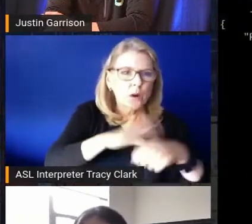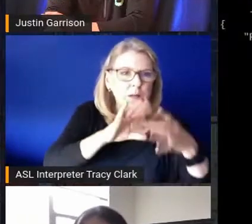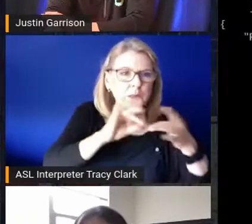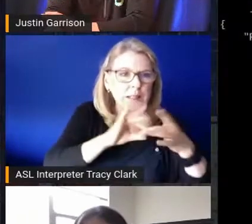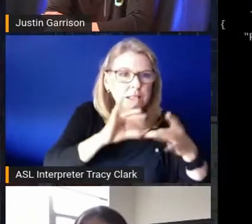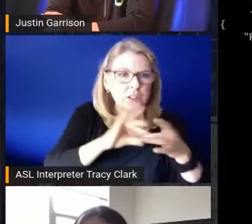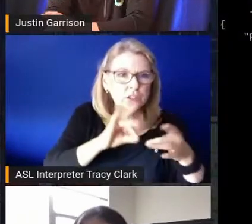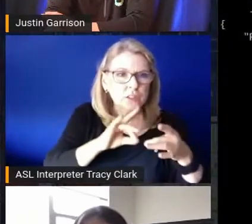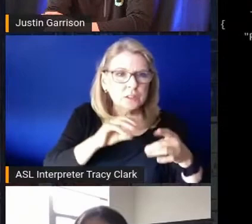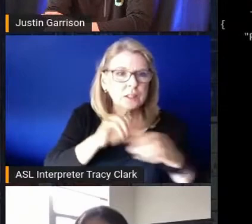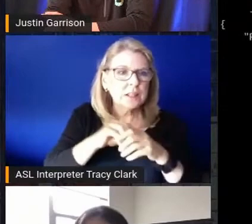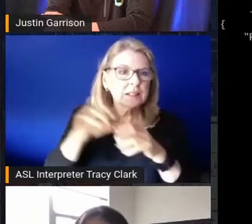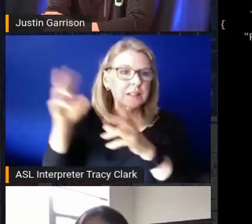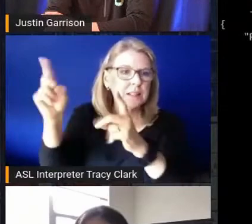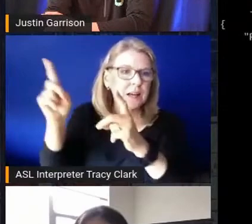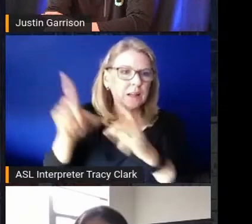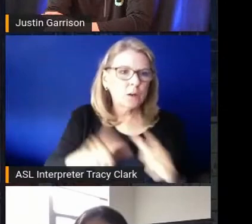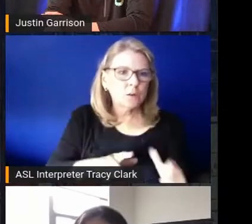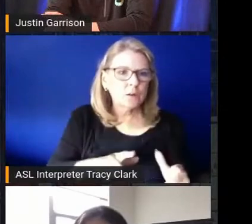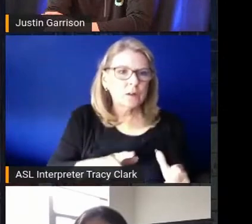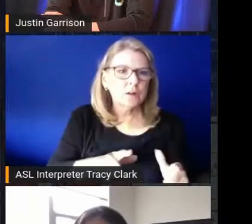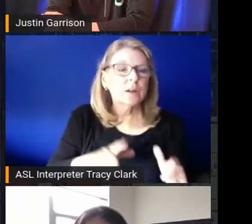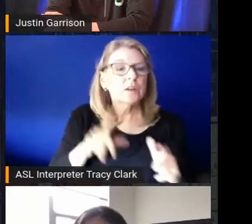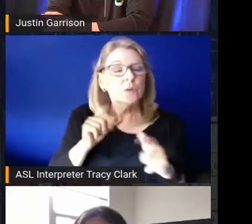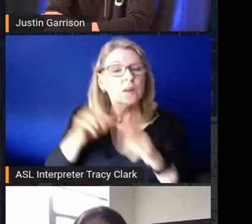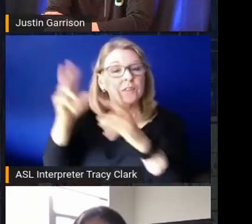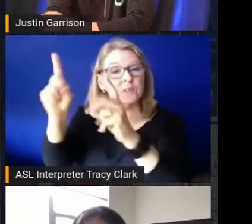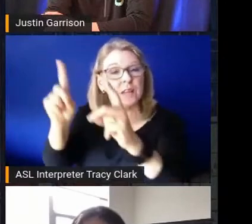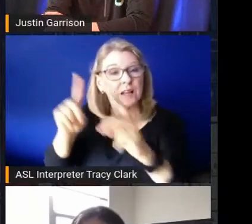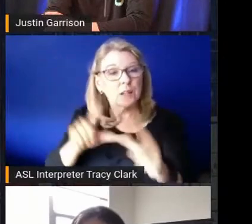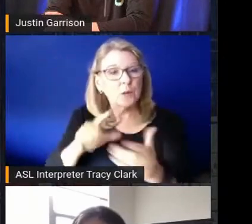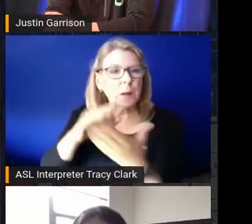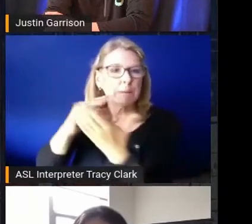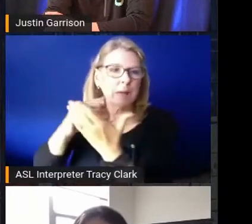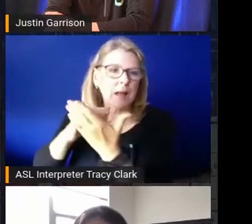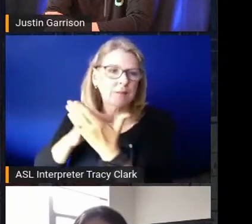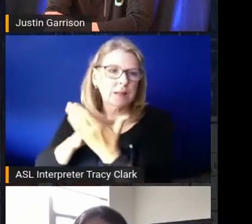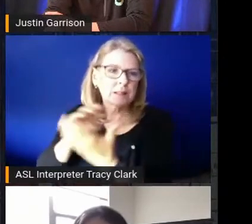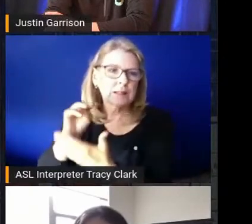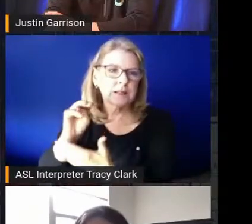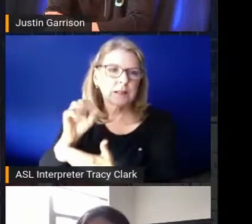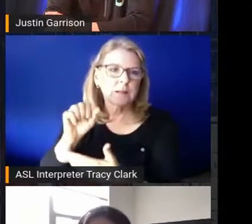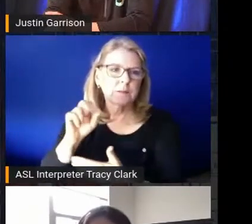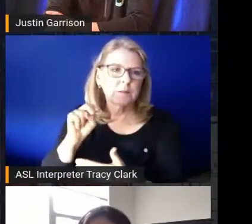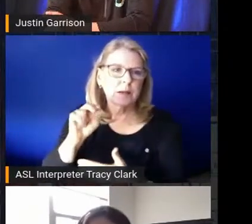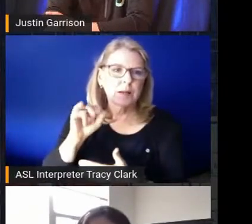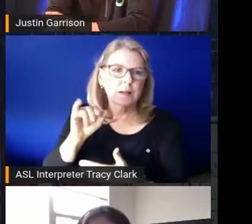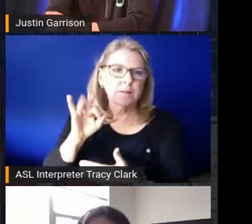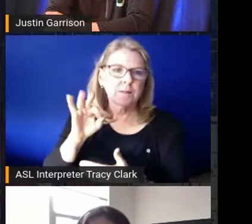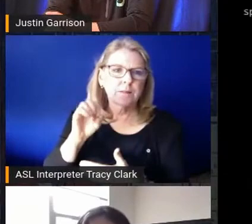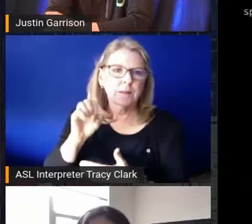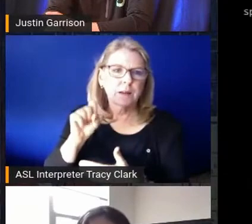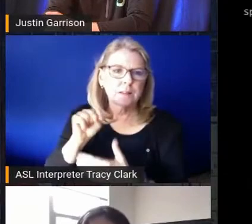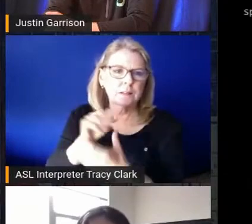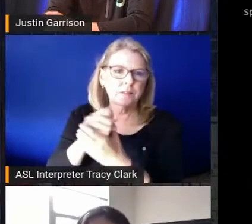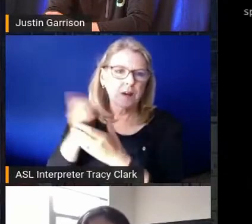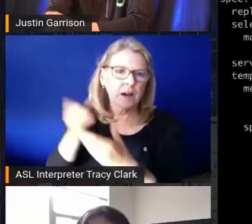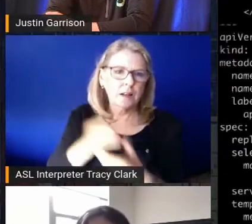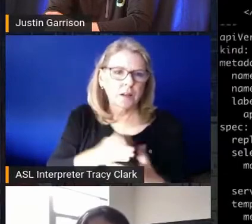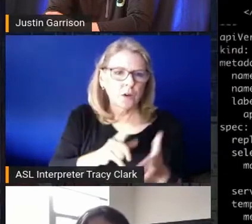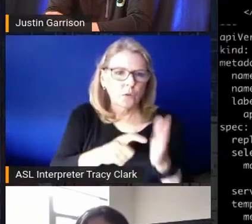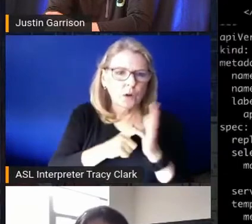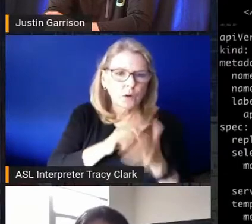have to download the manifest file, which contains all the resources required to install the EKS agent on your